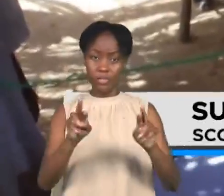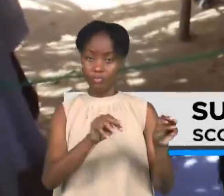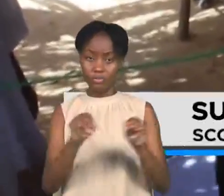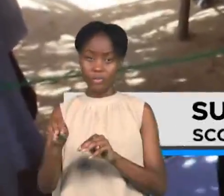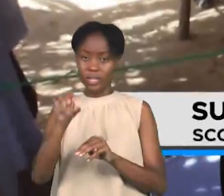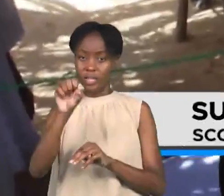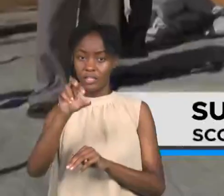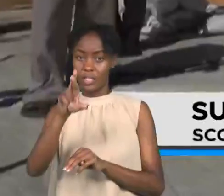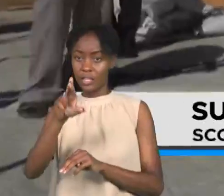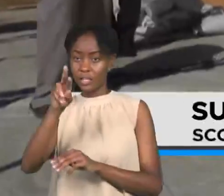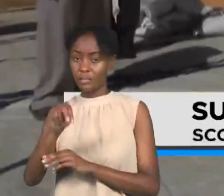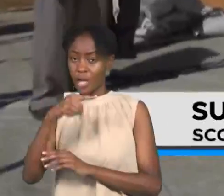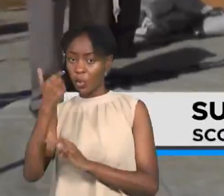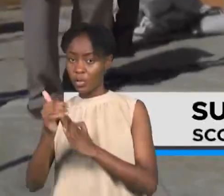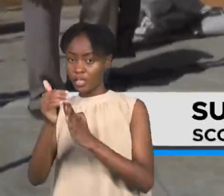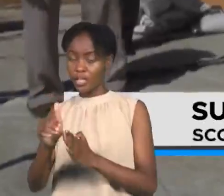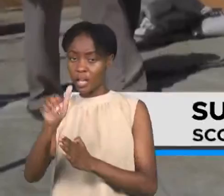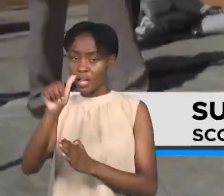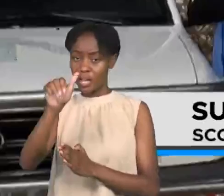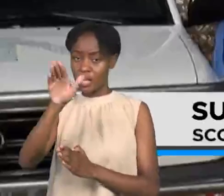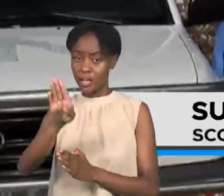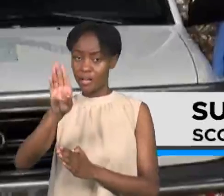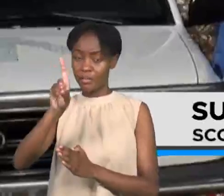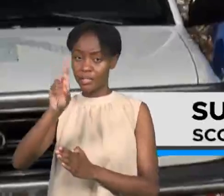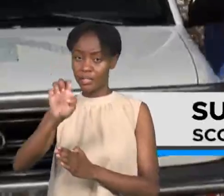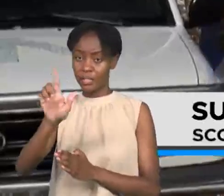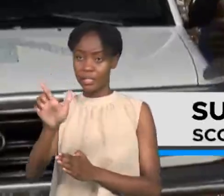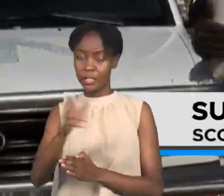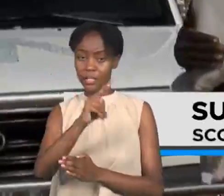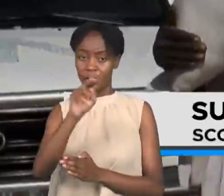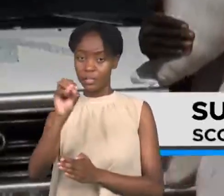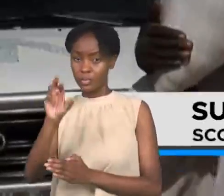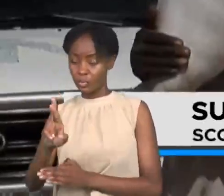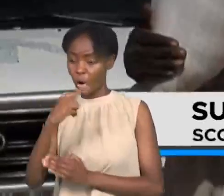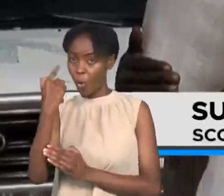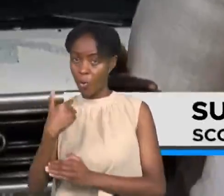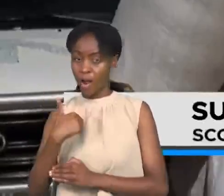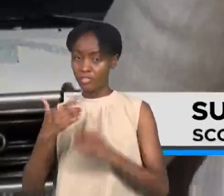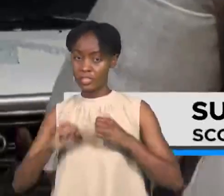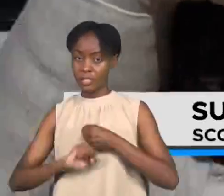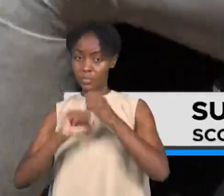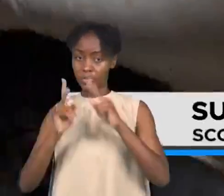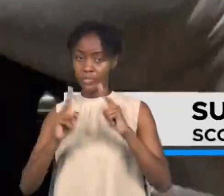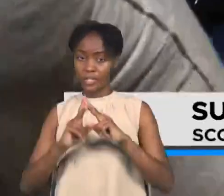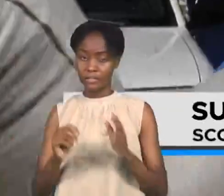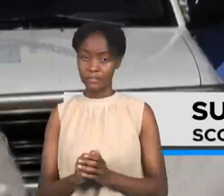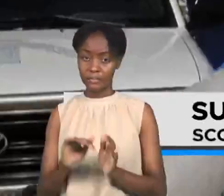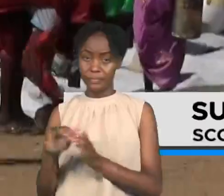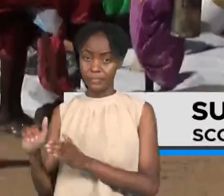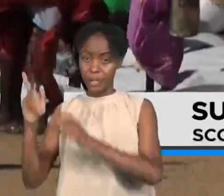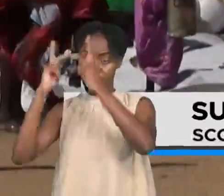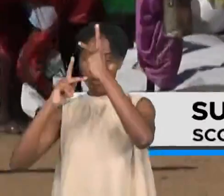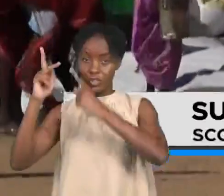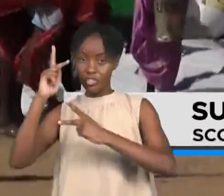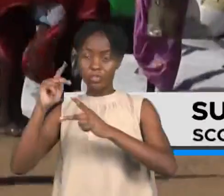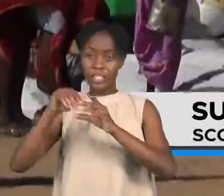by Abdel Nur, which is believed to maintain considerable support in Darfur. The Sudanese Professionals Association said the